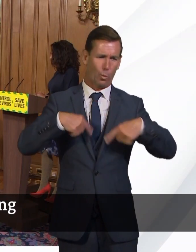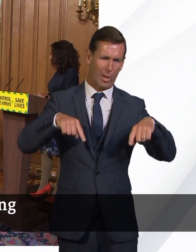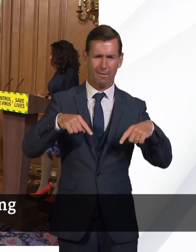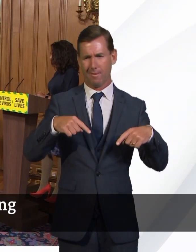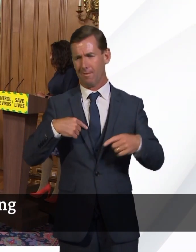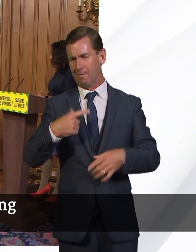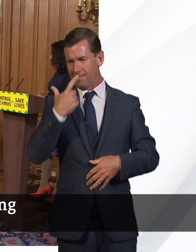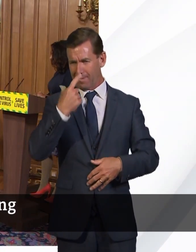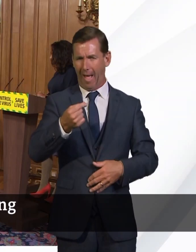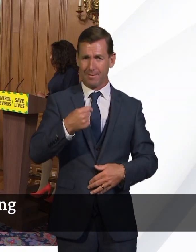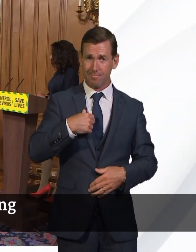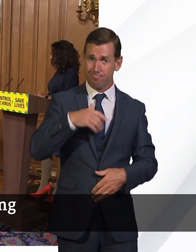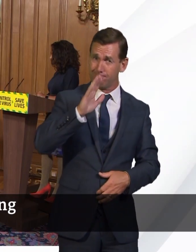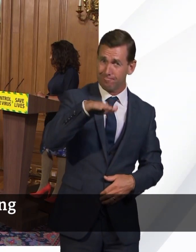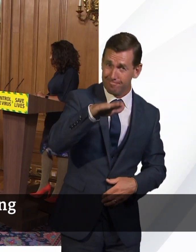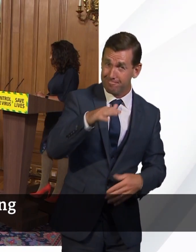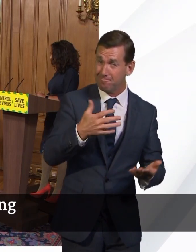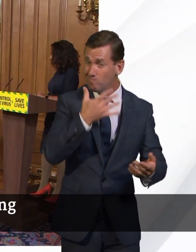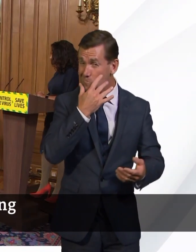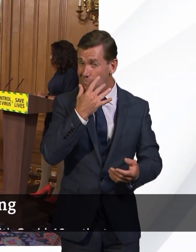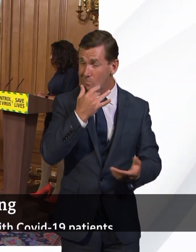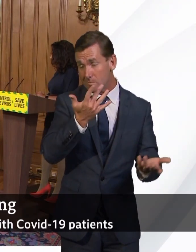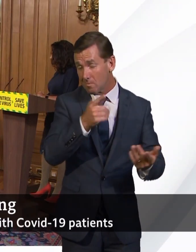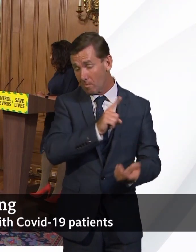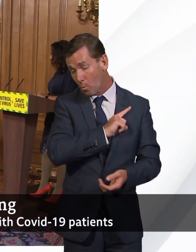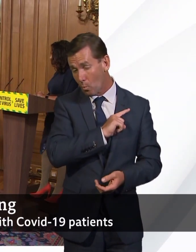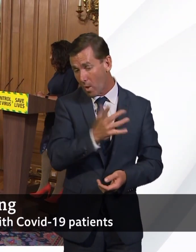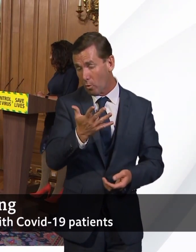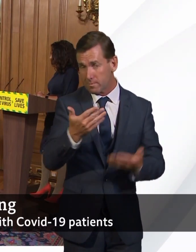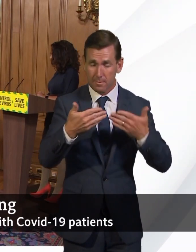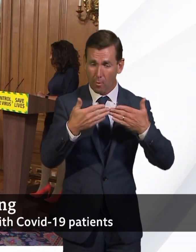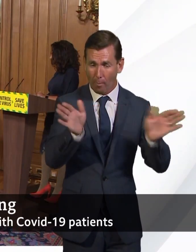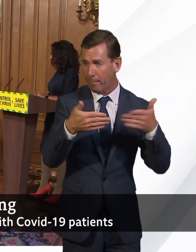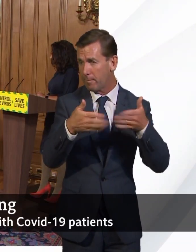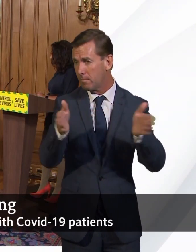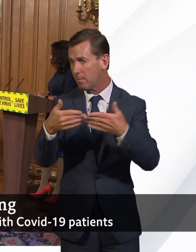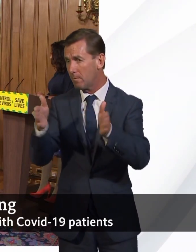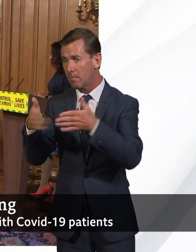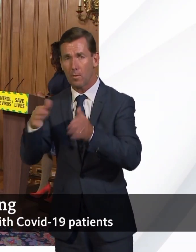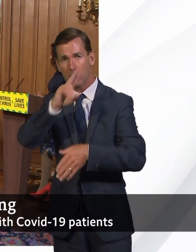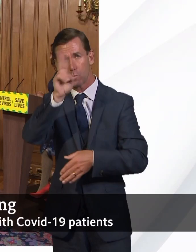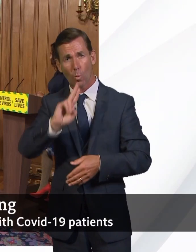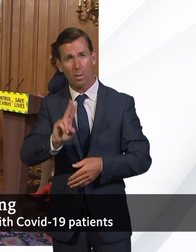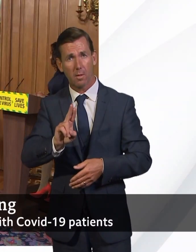to propose going down this route of reopening schools. I